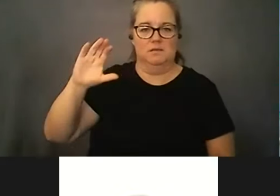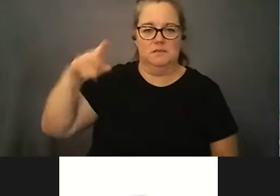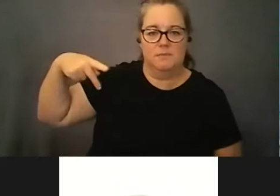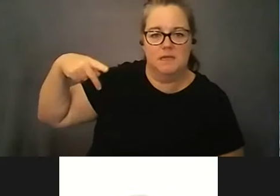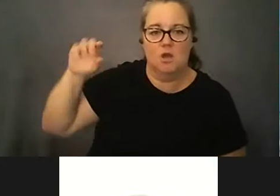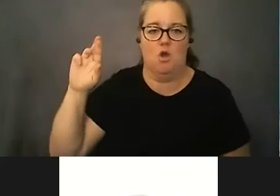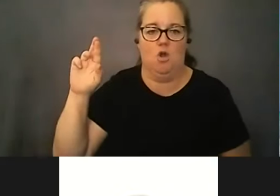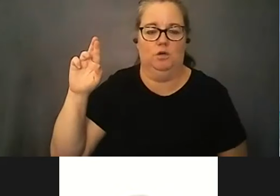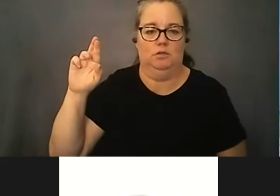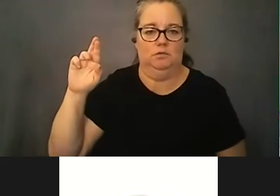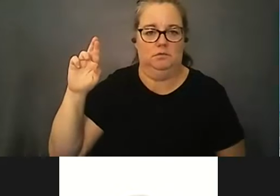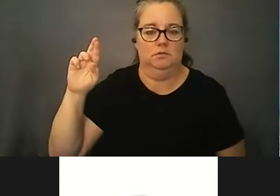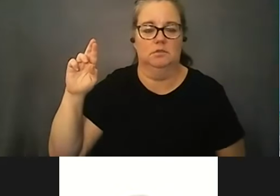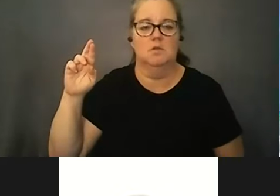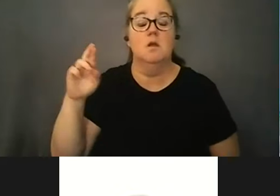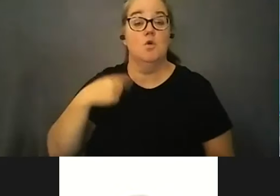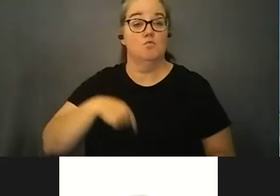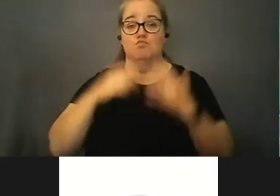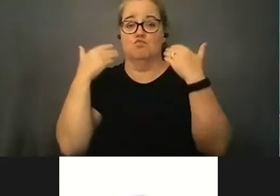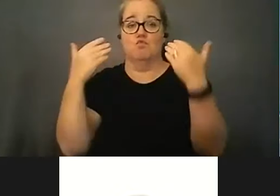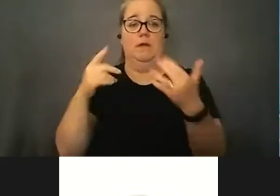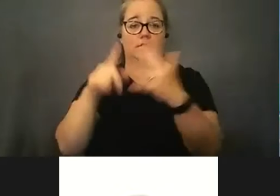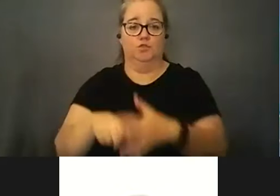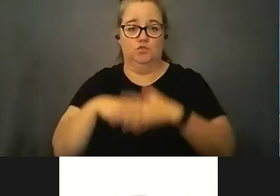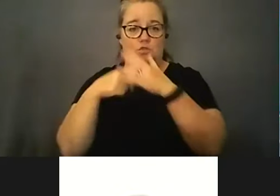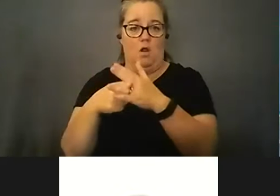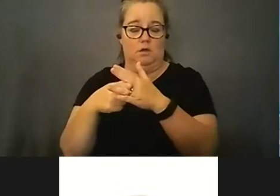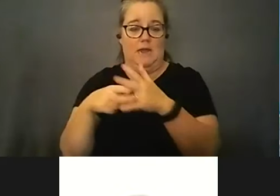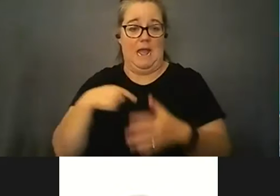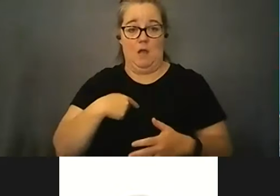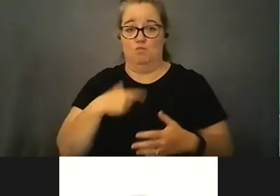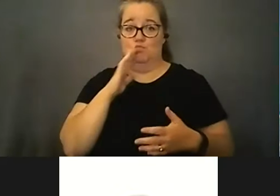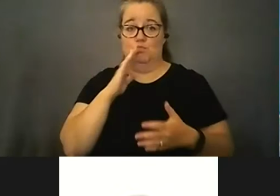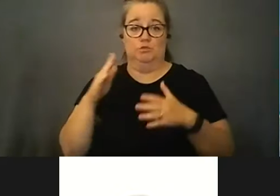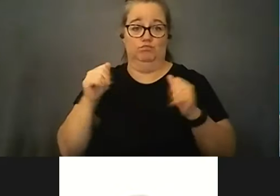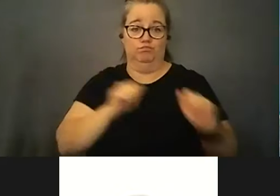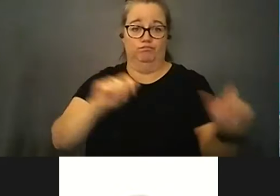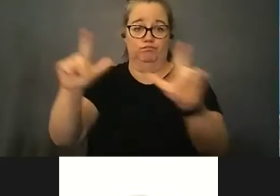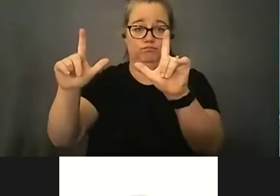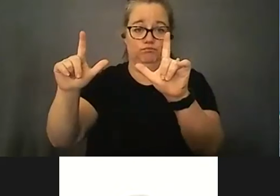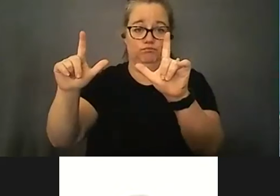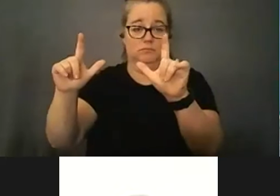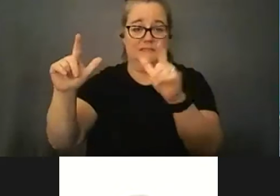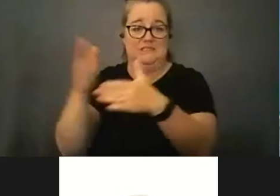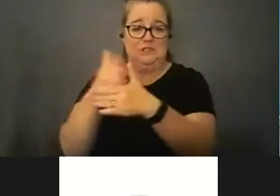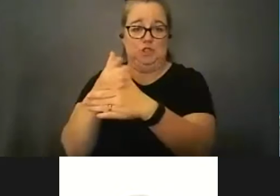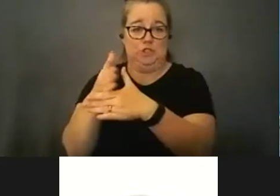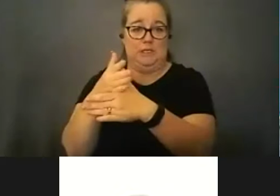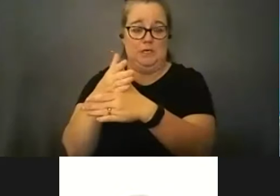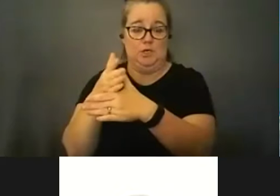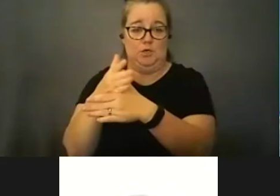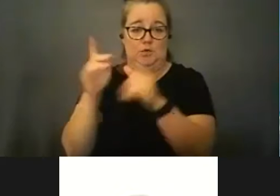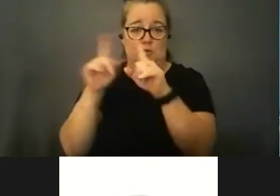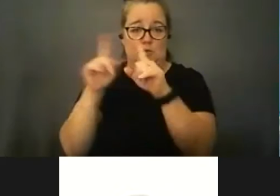So we are going to get started. I'm going to share my screen, and then we will make